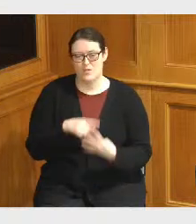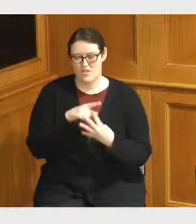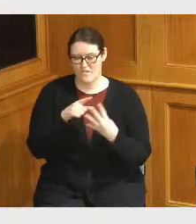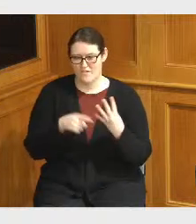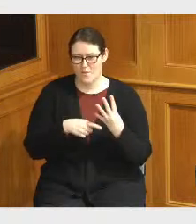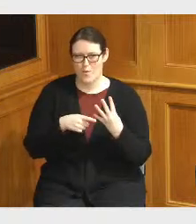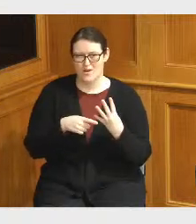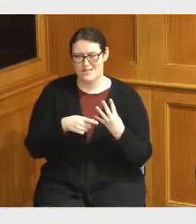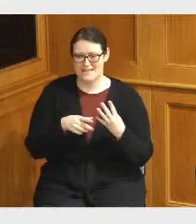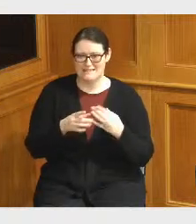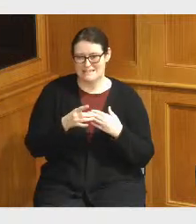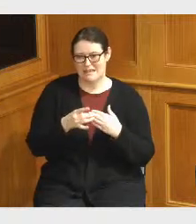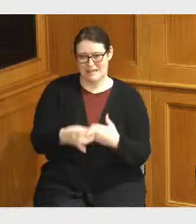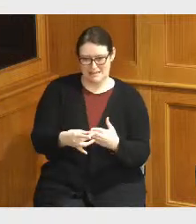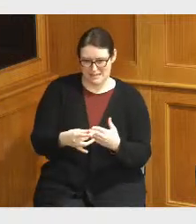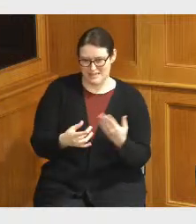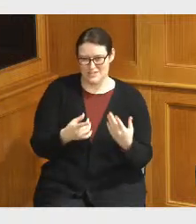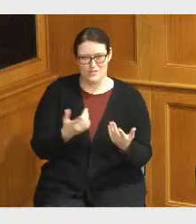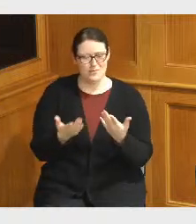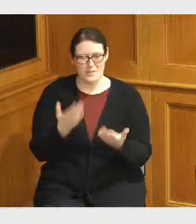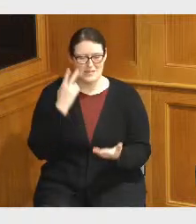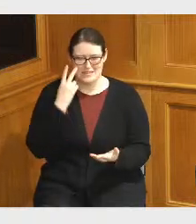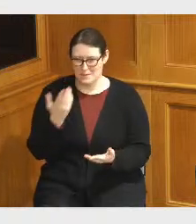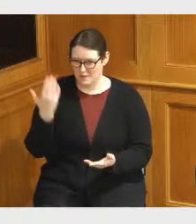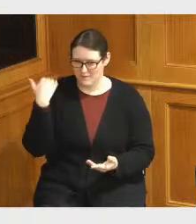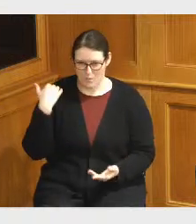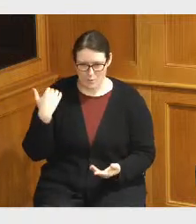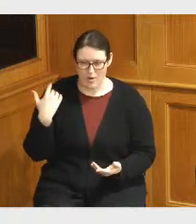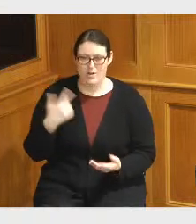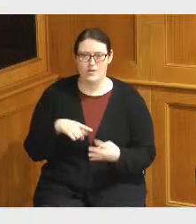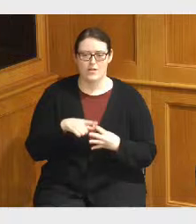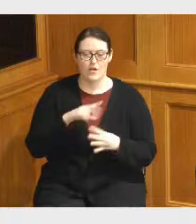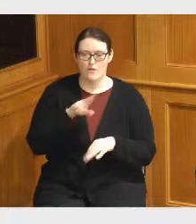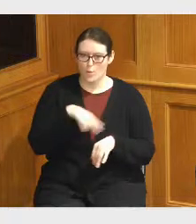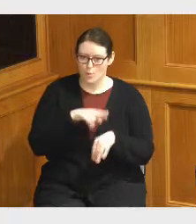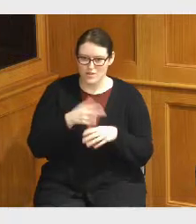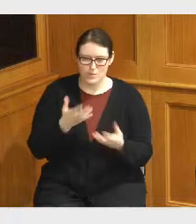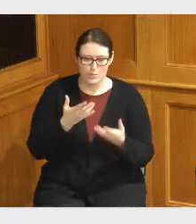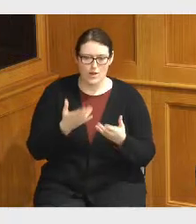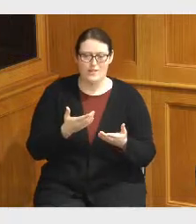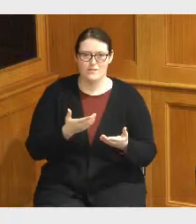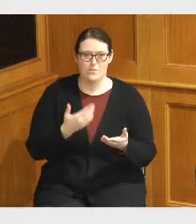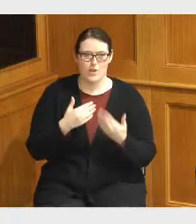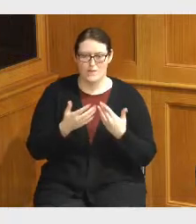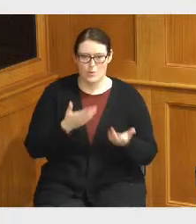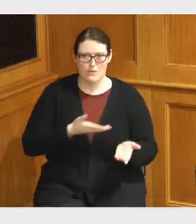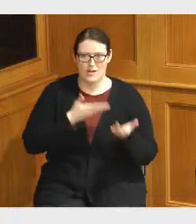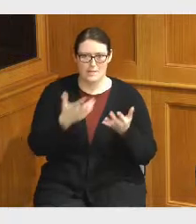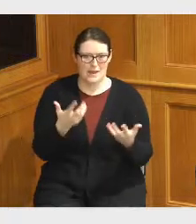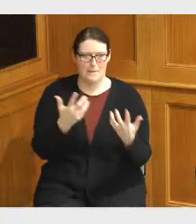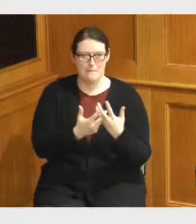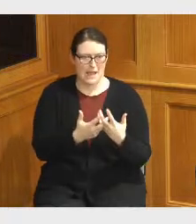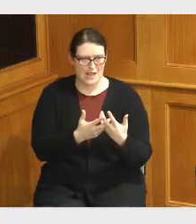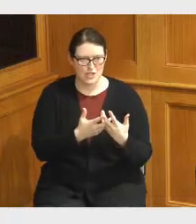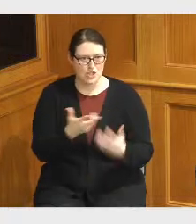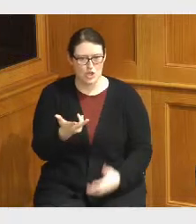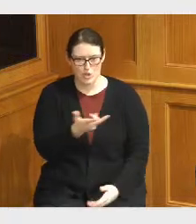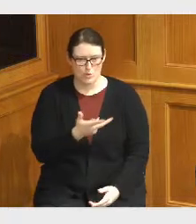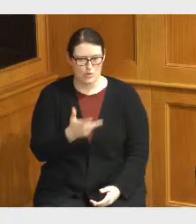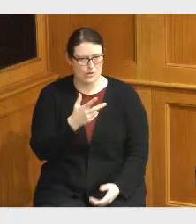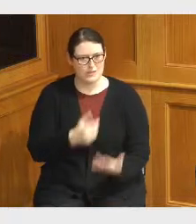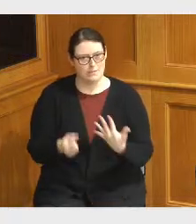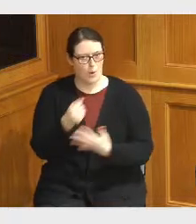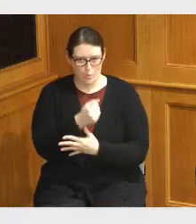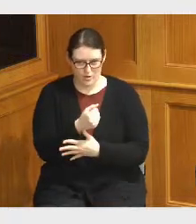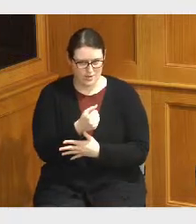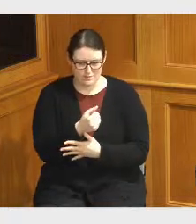probably seen this several times now since I've been up here, is of course we want the programs we recommend to be aligned with the Board of County Commissioners'